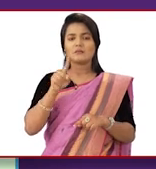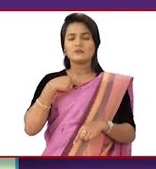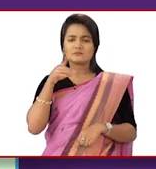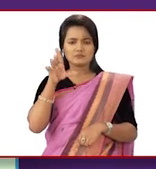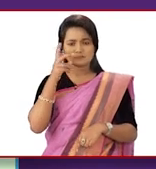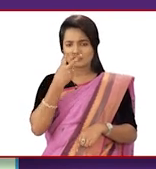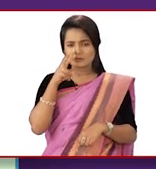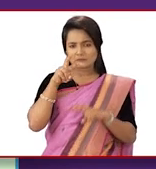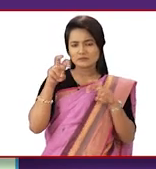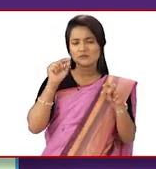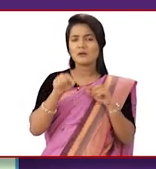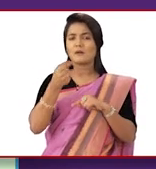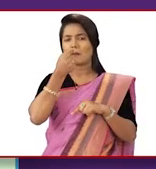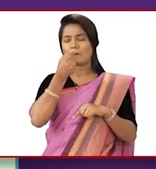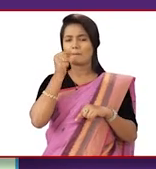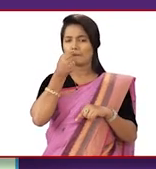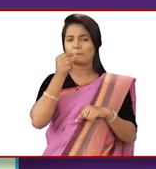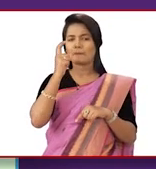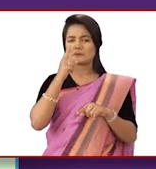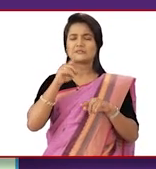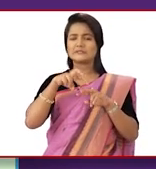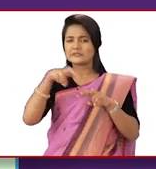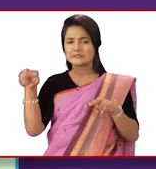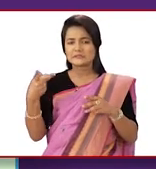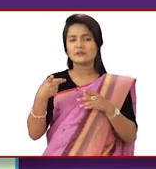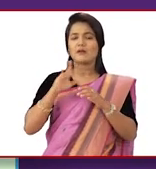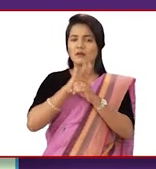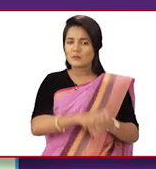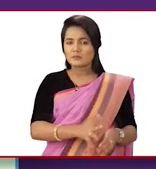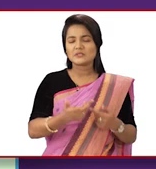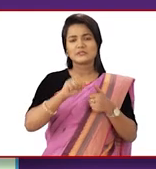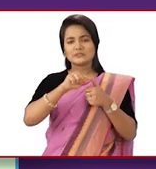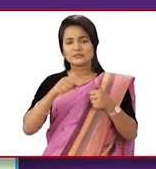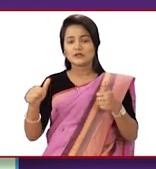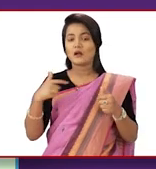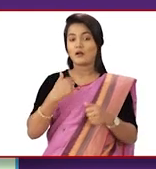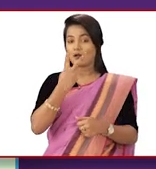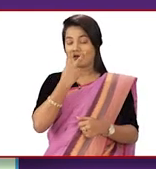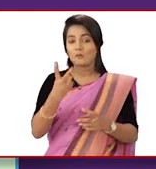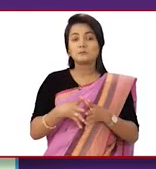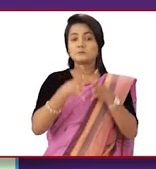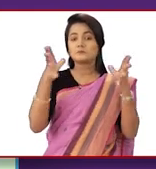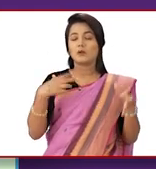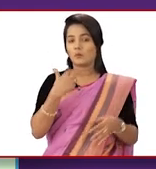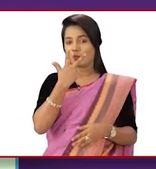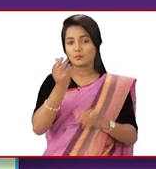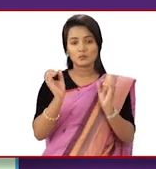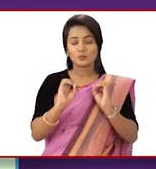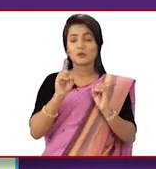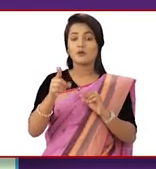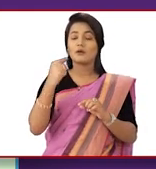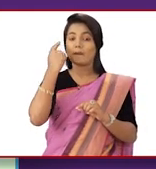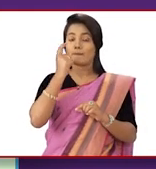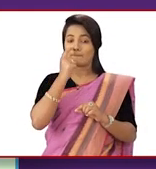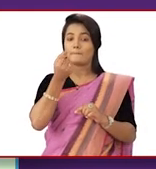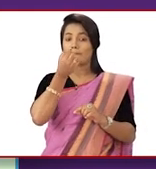that the issue of feminism is somewhat a women's duty. We don't see a lot of men being engaged,